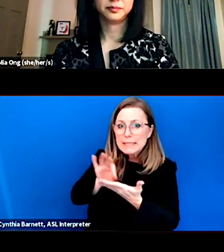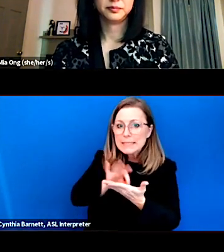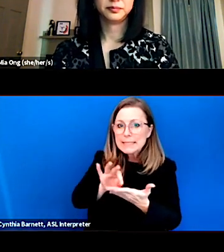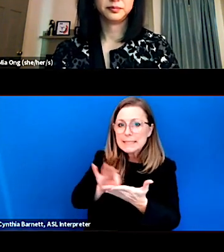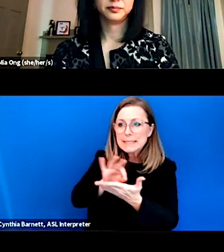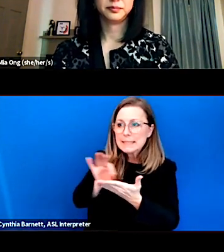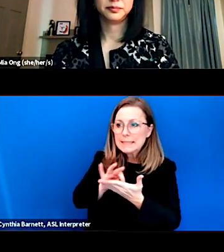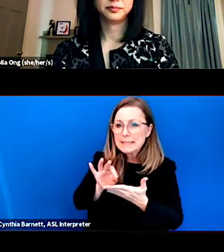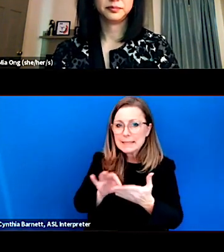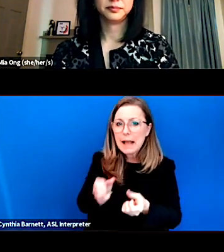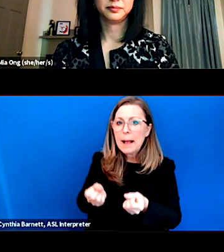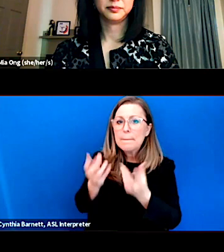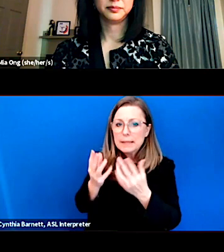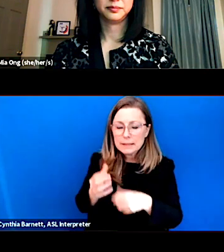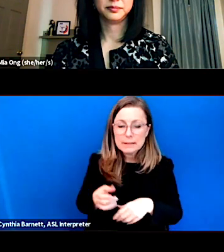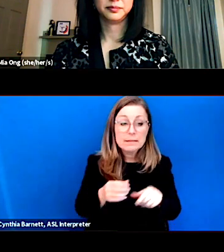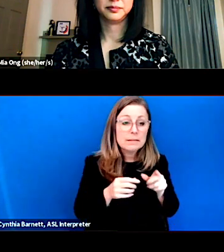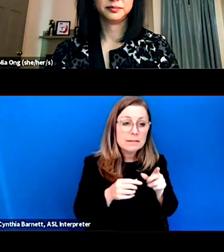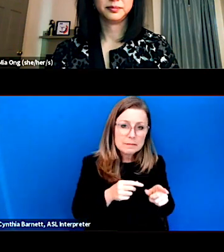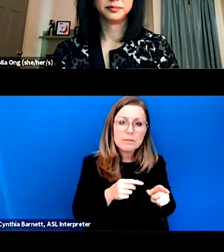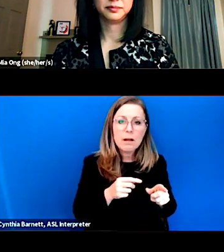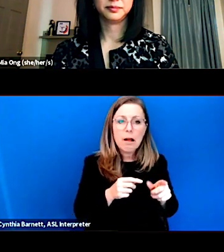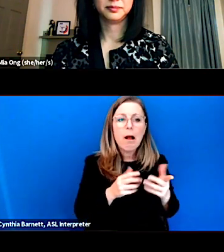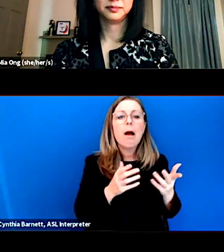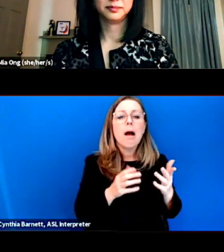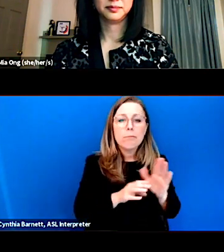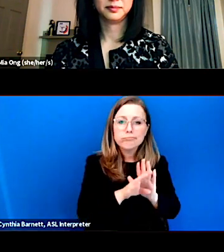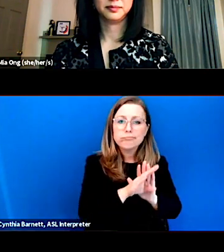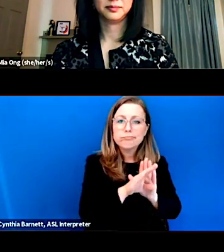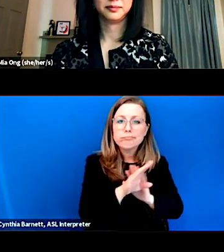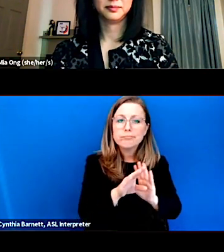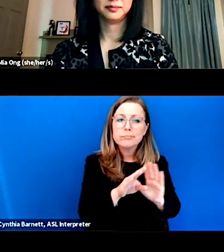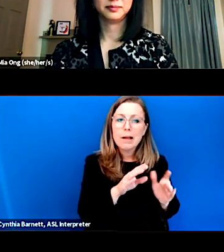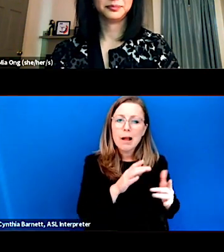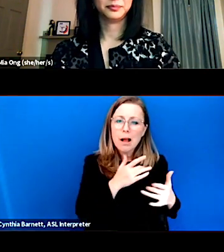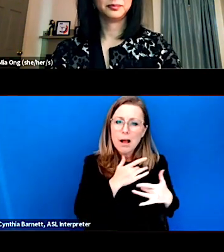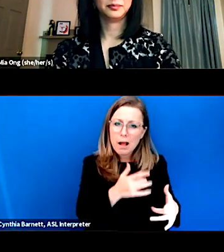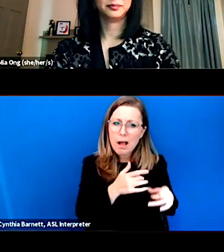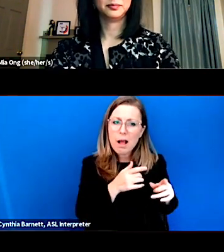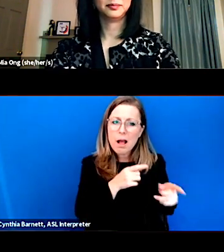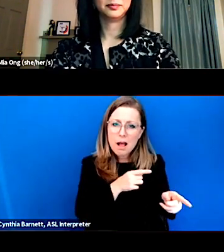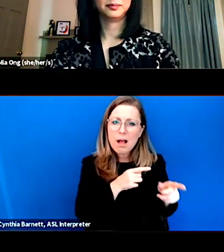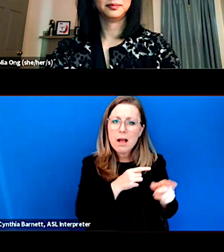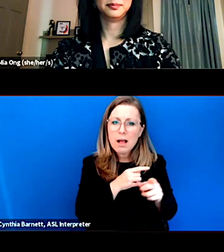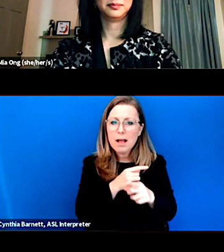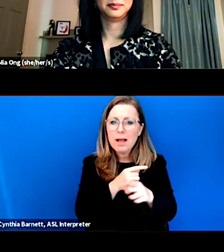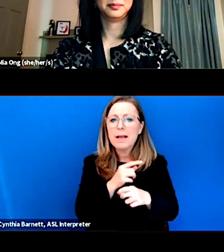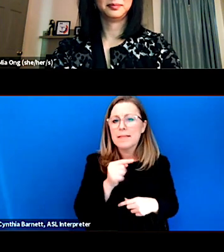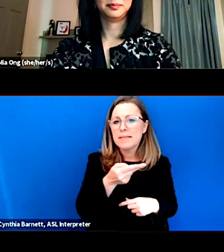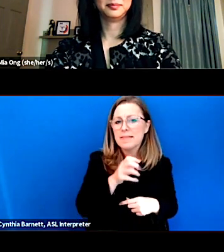explain experiences and realities for the people who have lived those things. And you want